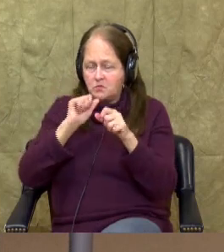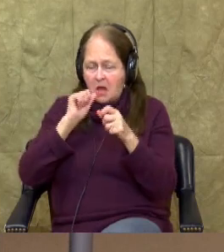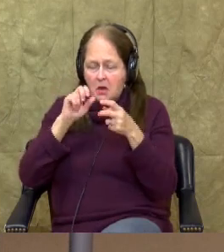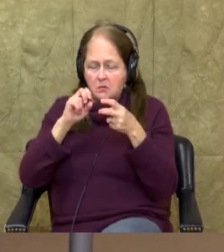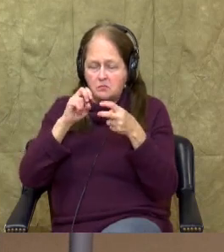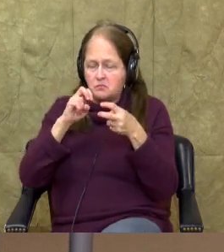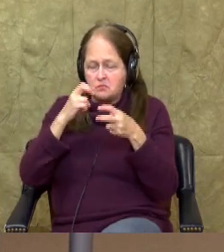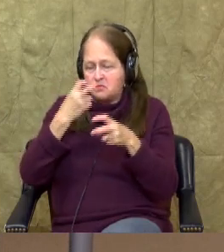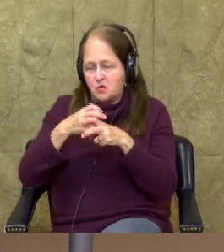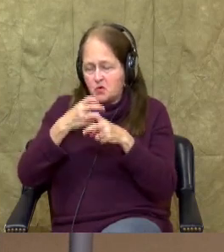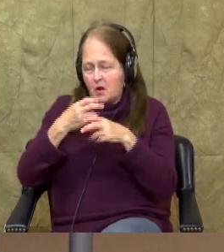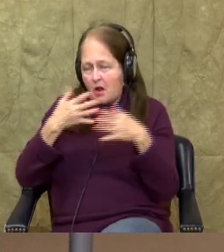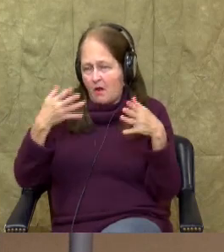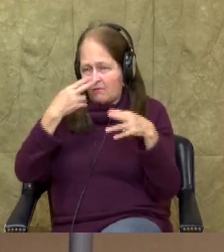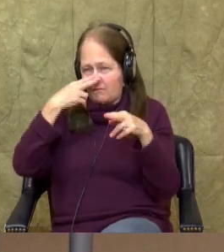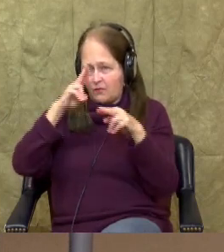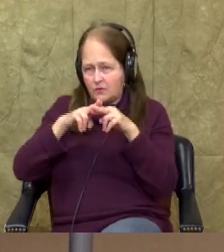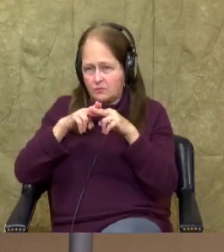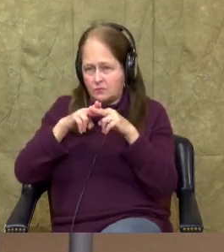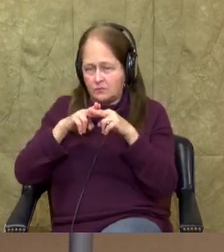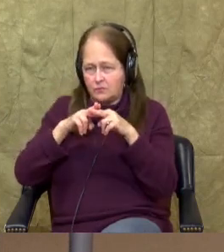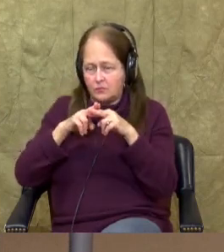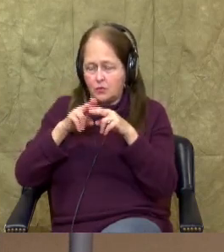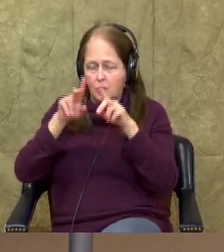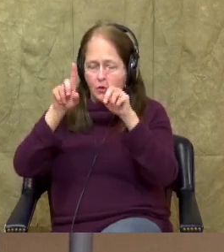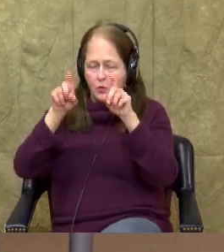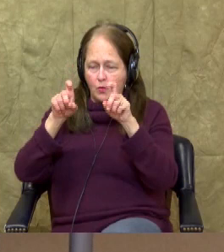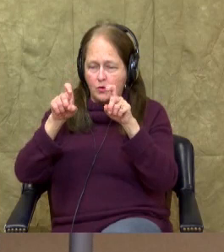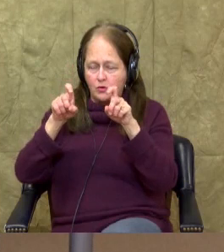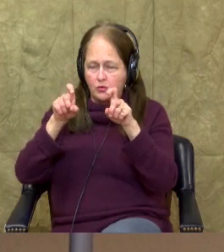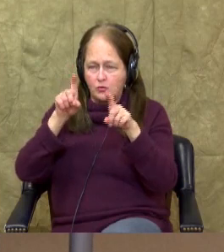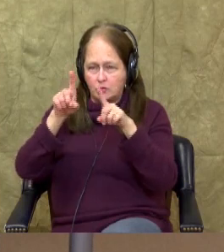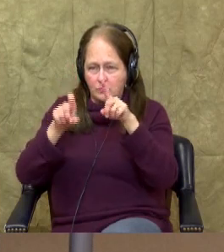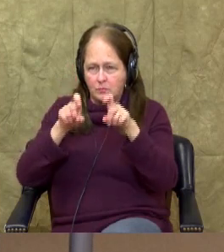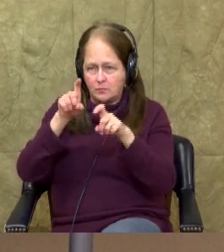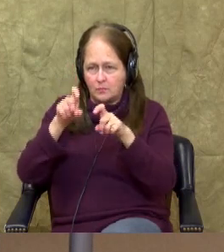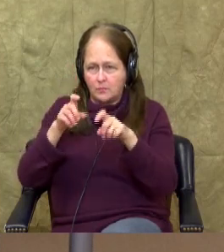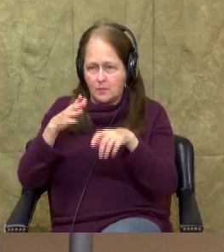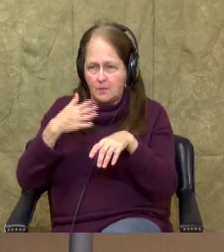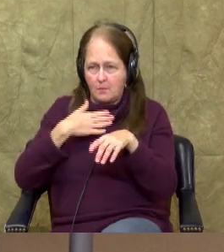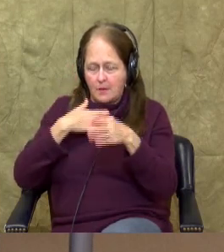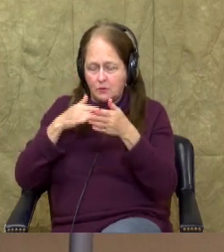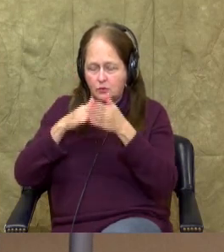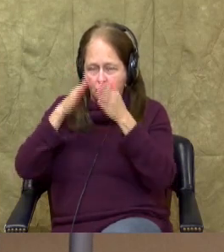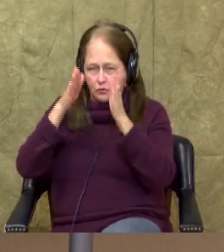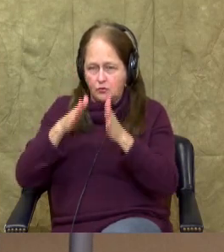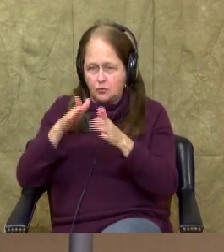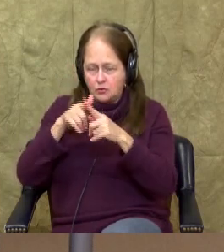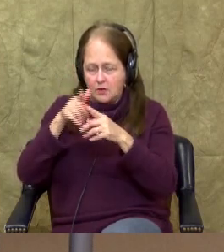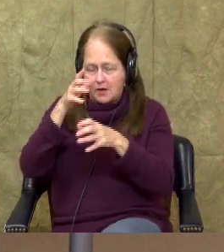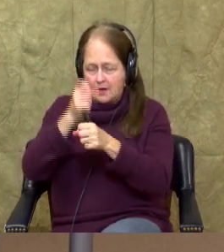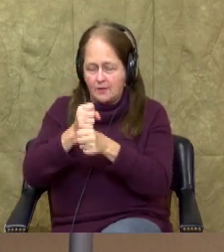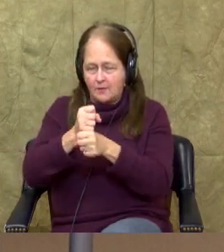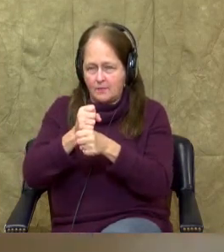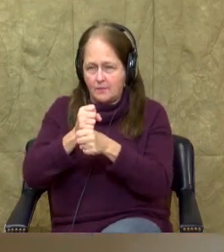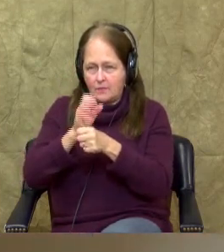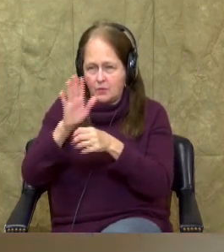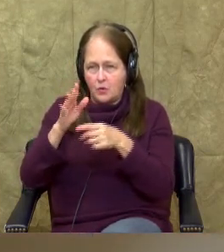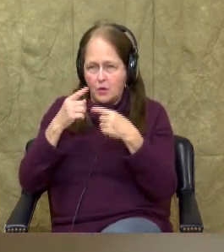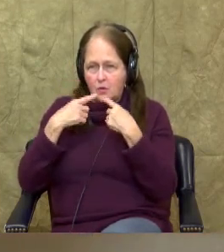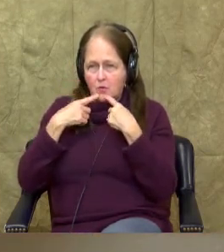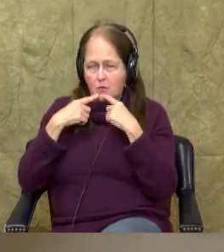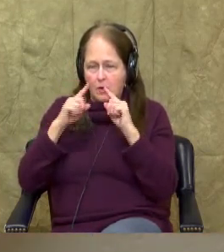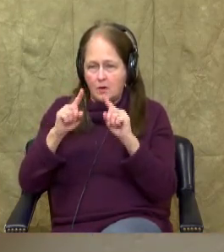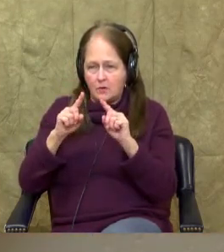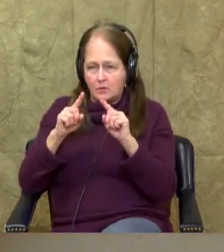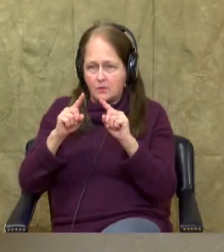It's actually a lot of fun where we're going to do some survey questions, and I am going to survey my students to get their results